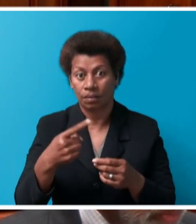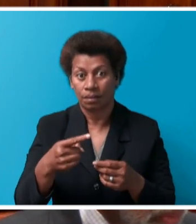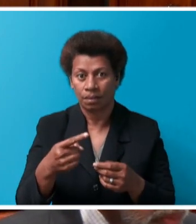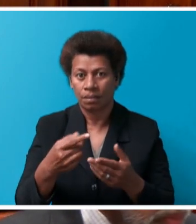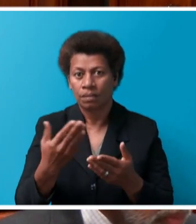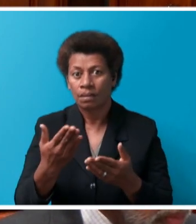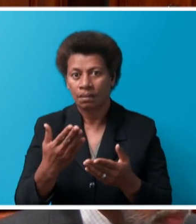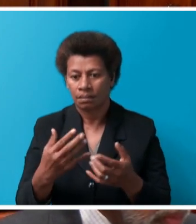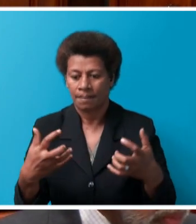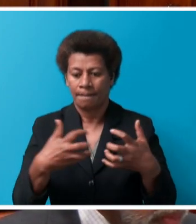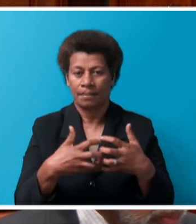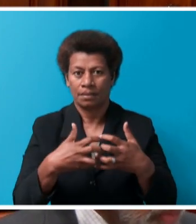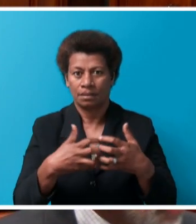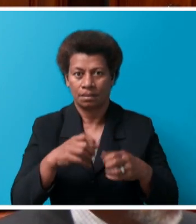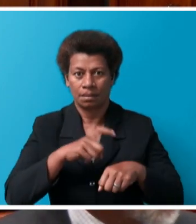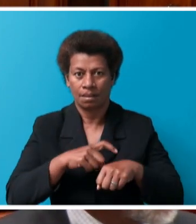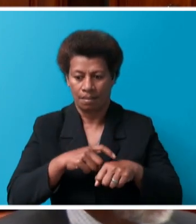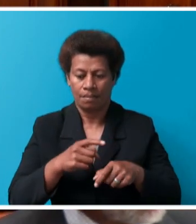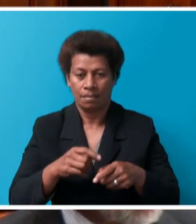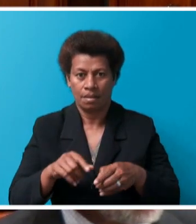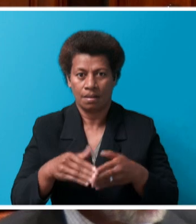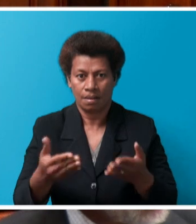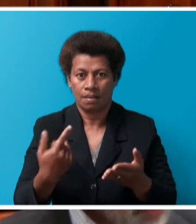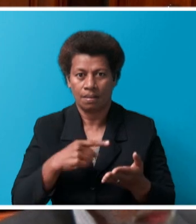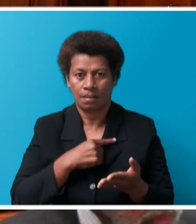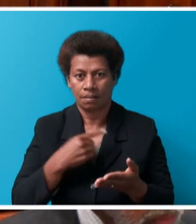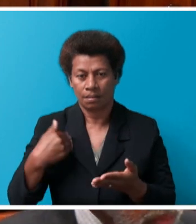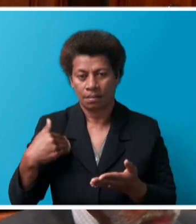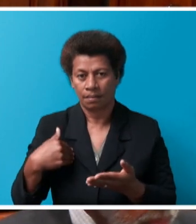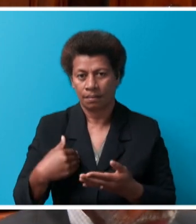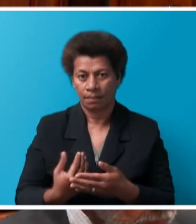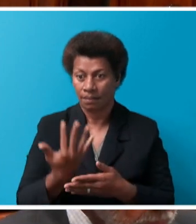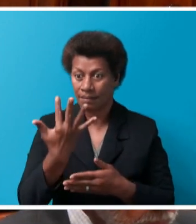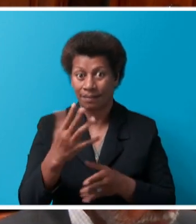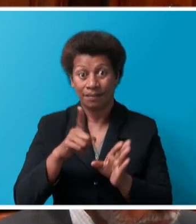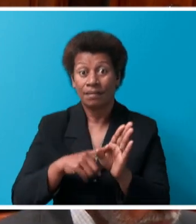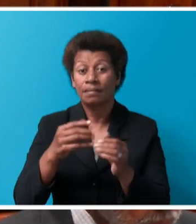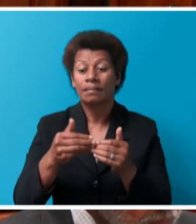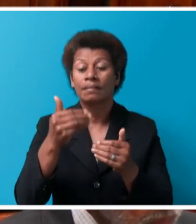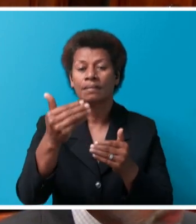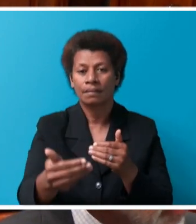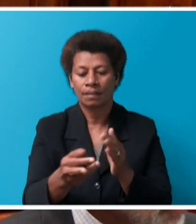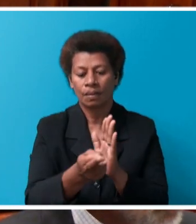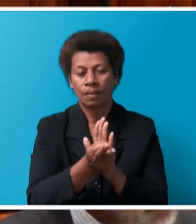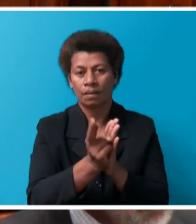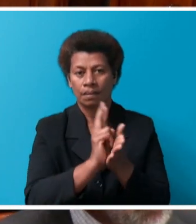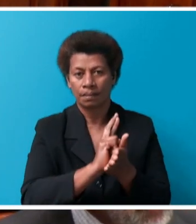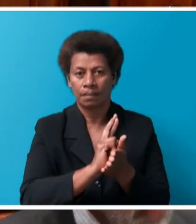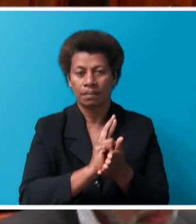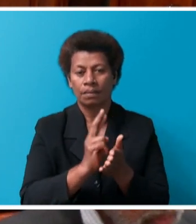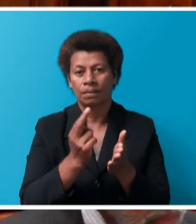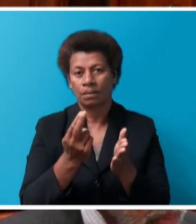and relevant. Additionally, over the next 5 years, we will review 26 key agricultural